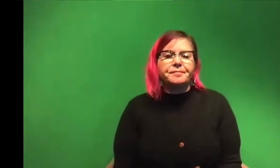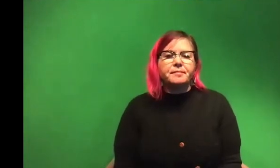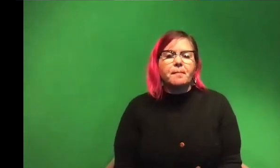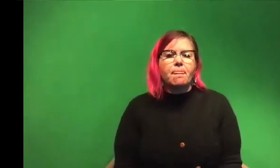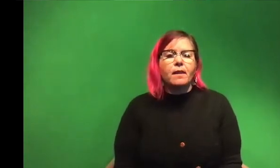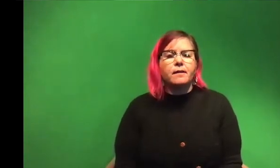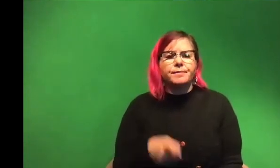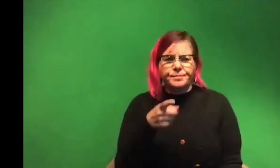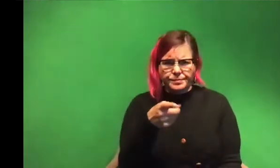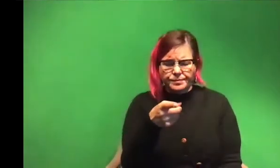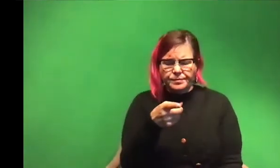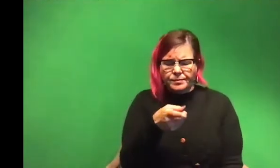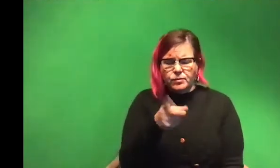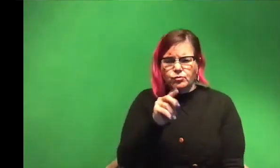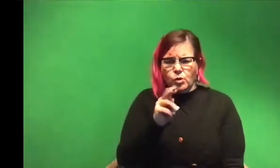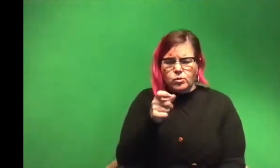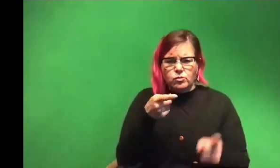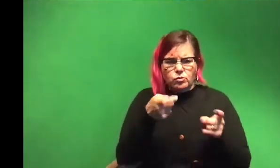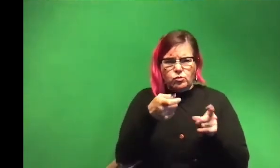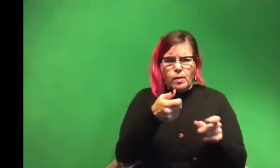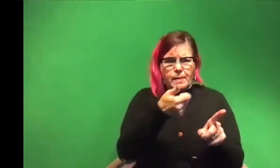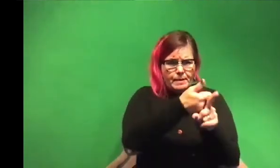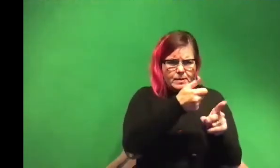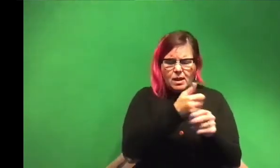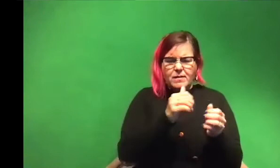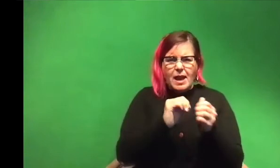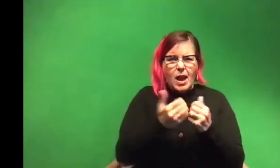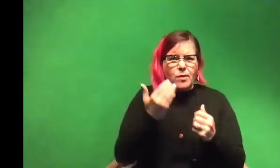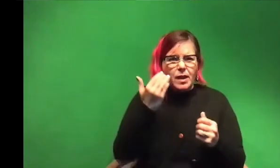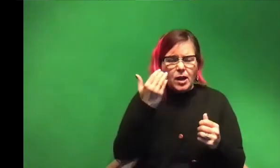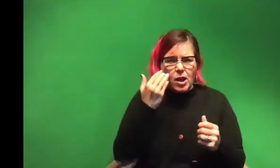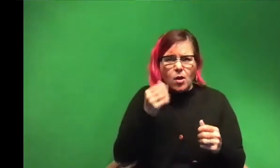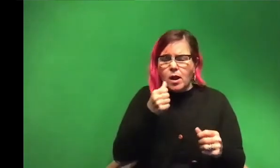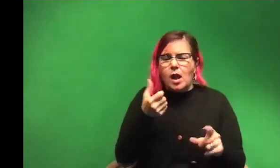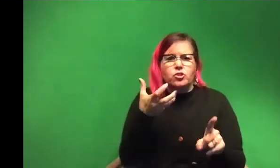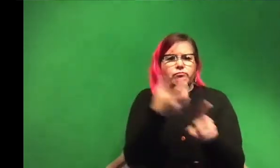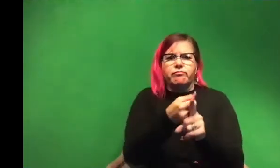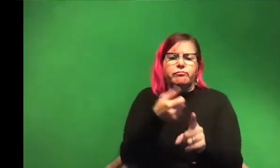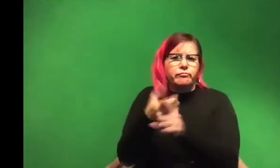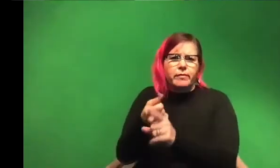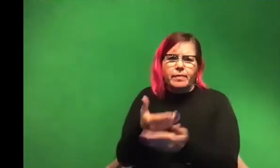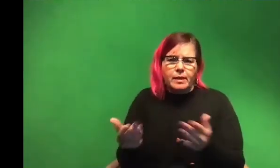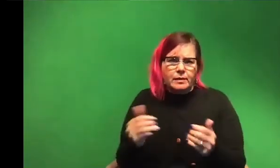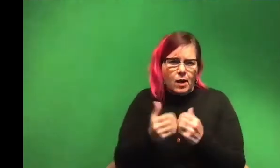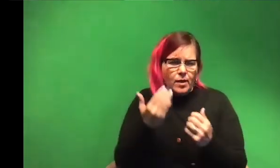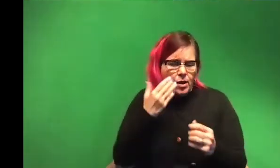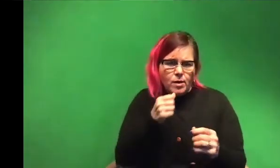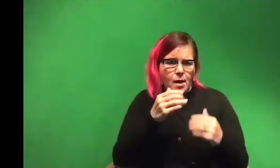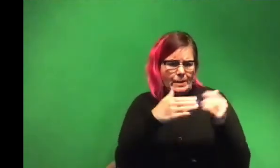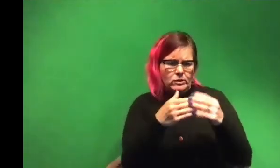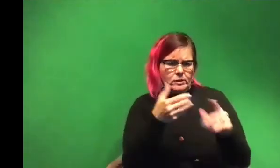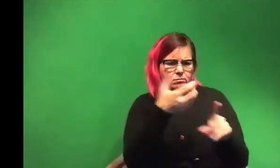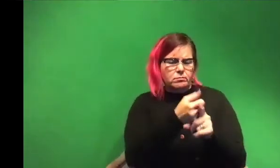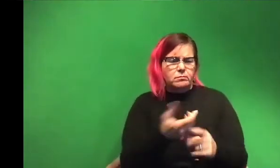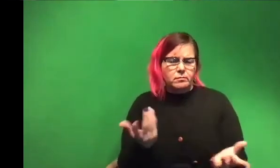When your drones are controlling themselves, how do they know to not like smack into stuff? Like, how do they know not to run into a building or whatever? So this is